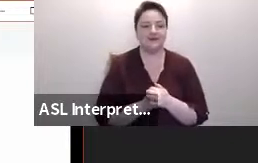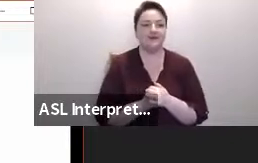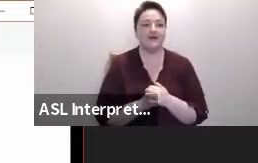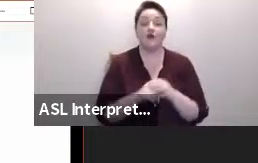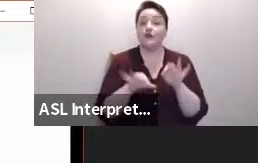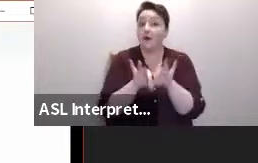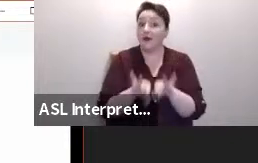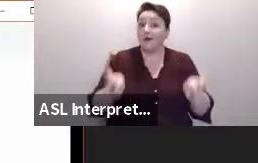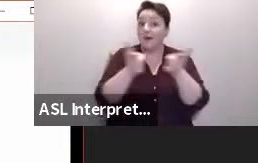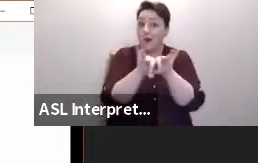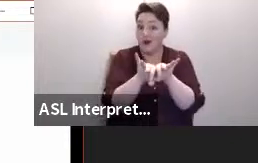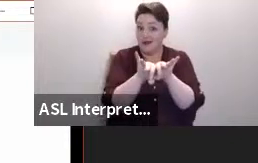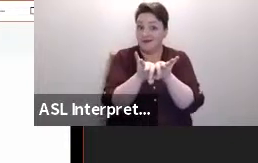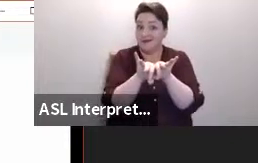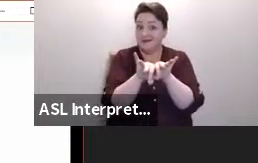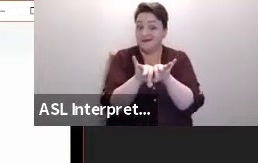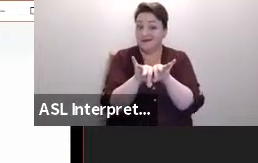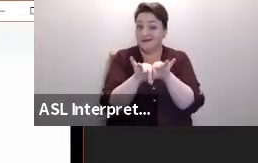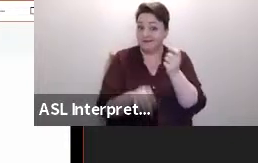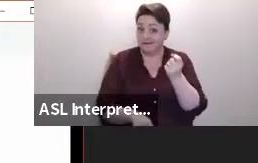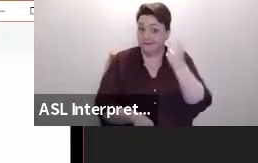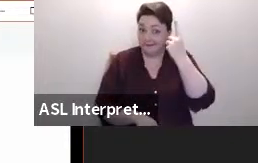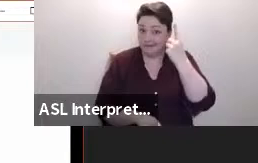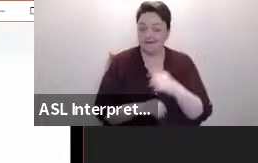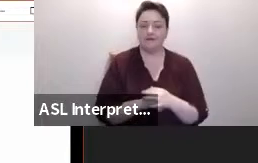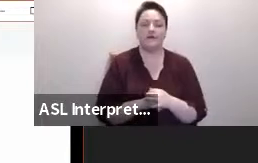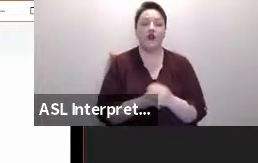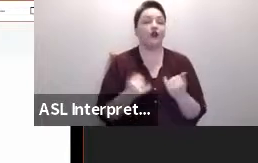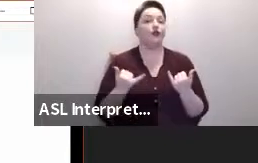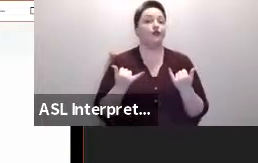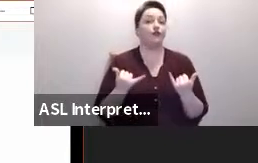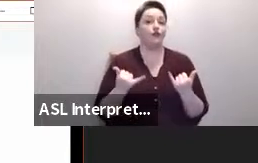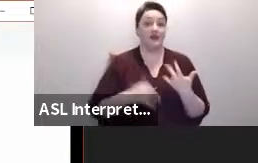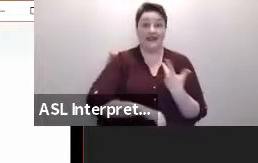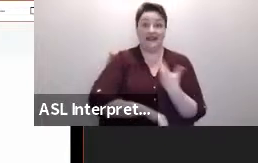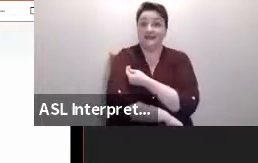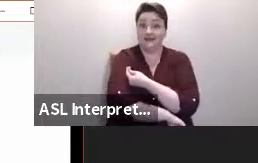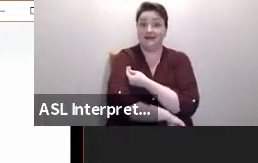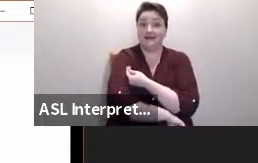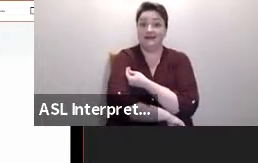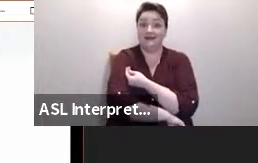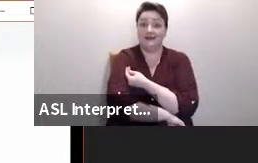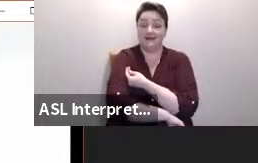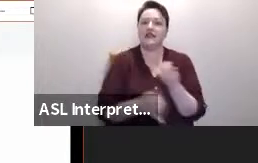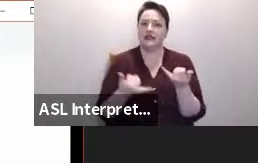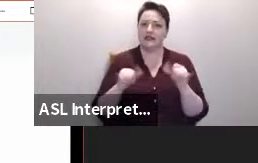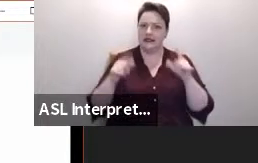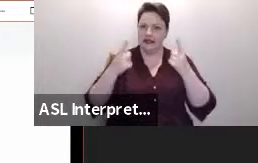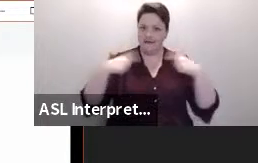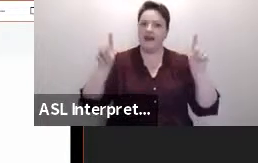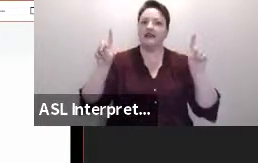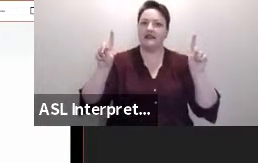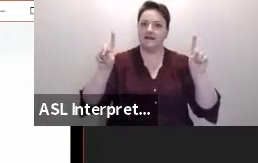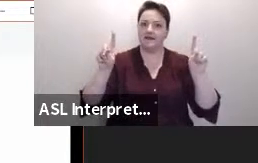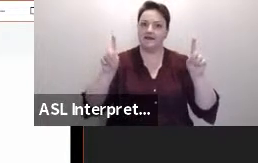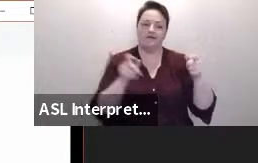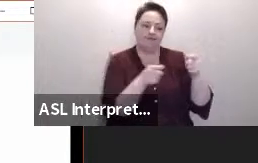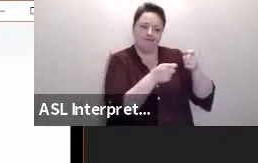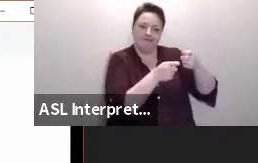important to note, our current vaccines work against these